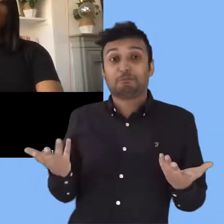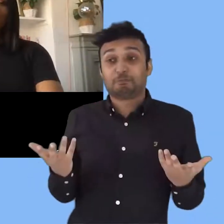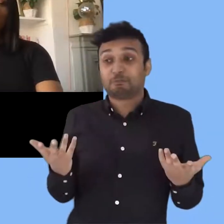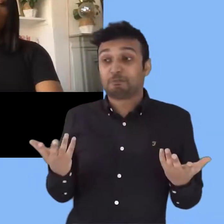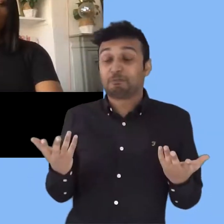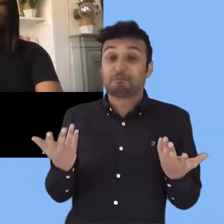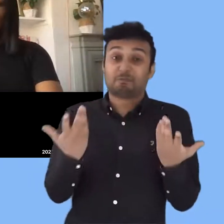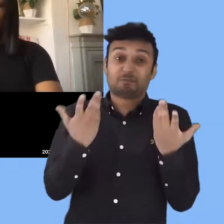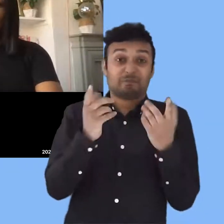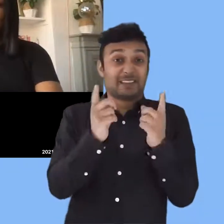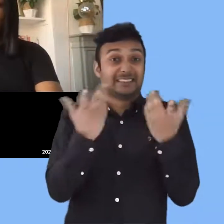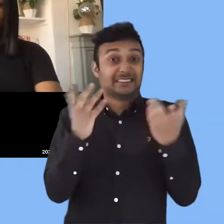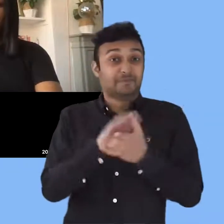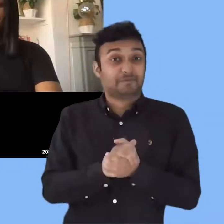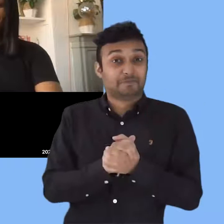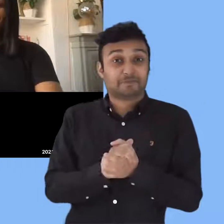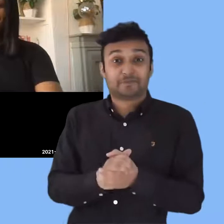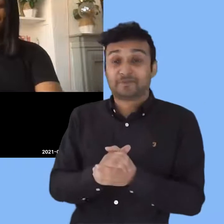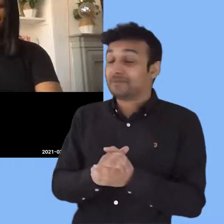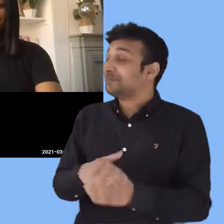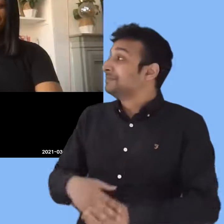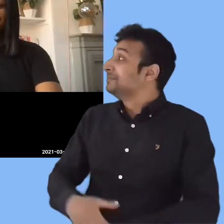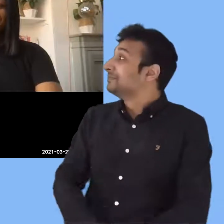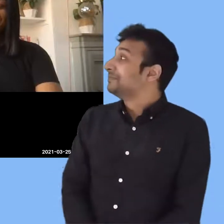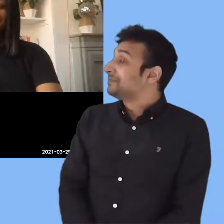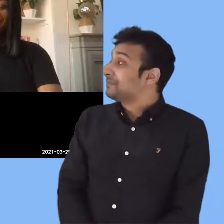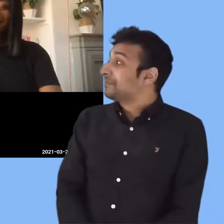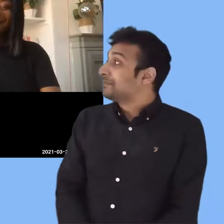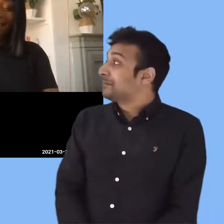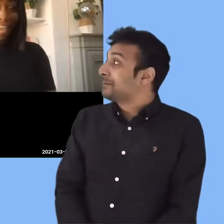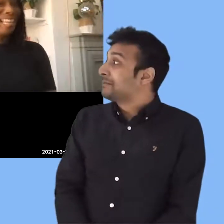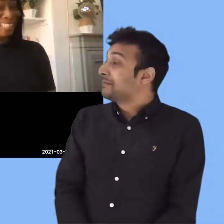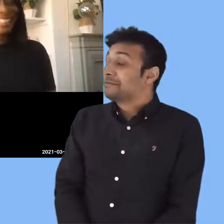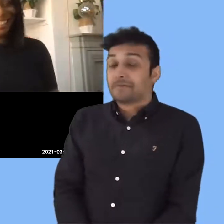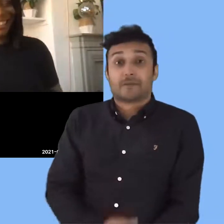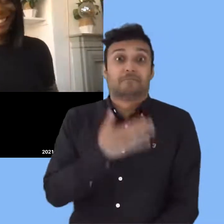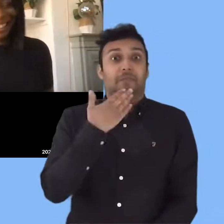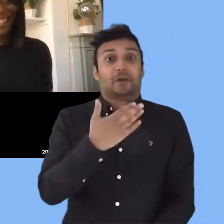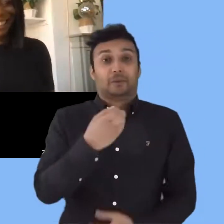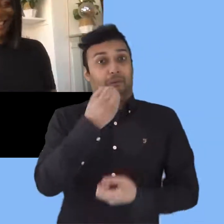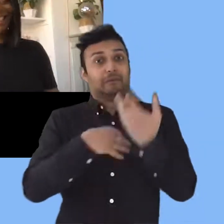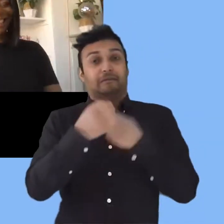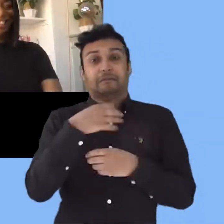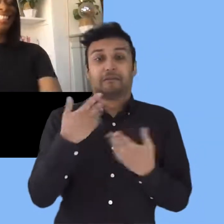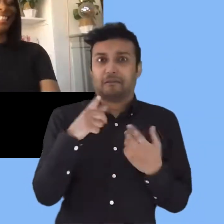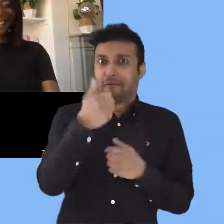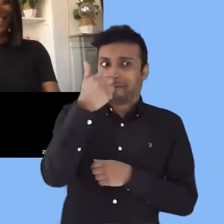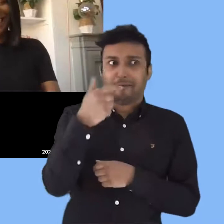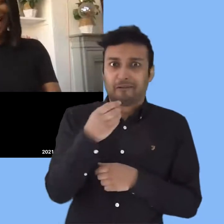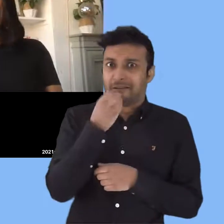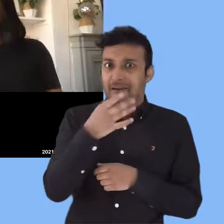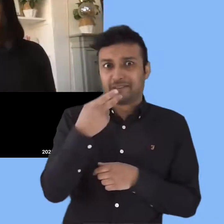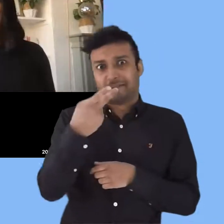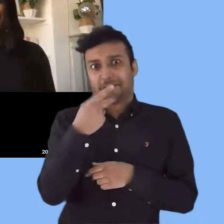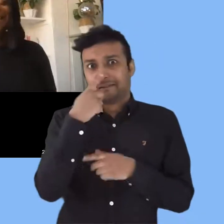Yeah, I think that's it, Jules. Thank you, Liz. We did pretty well there. Normally our conversations are much longer